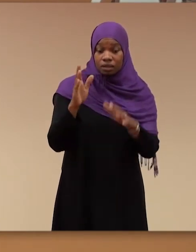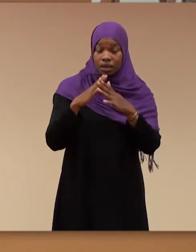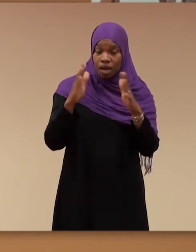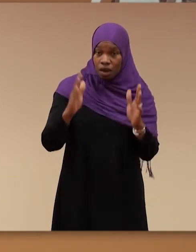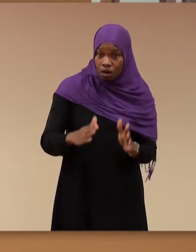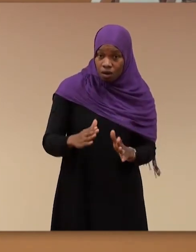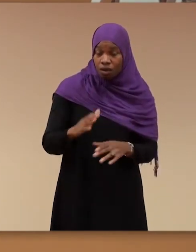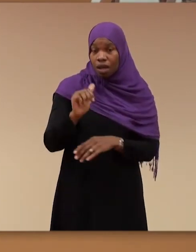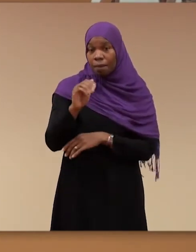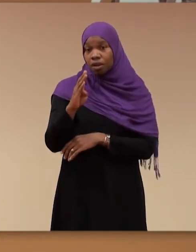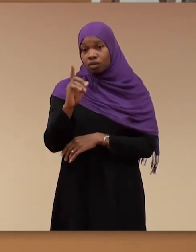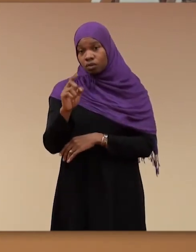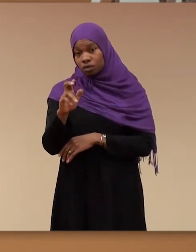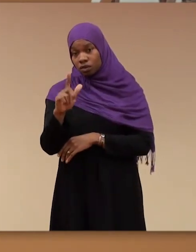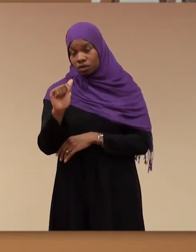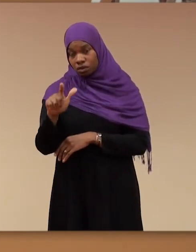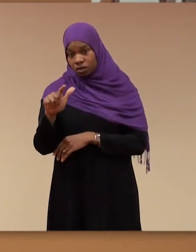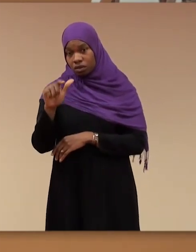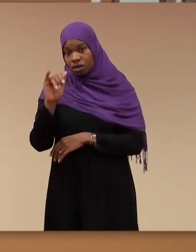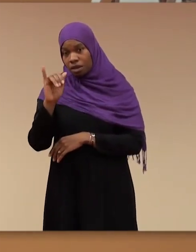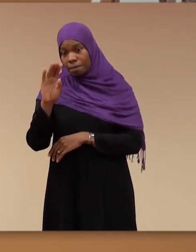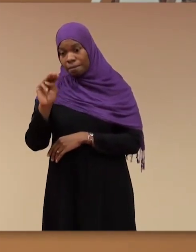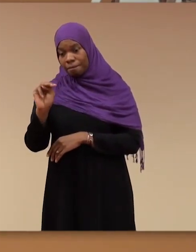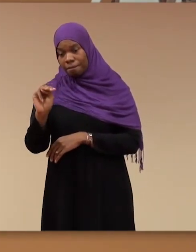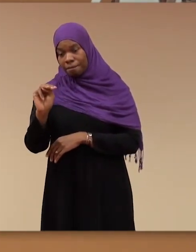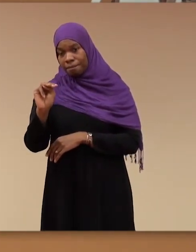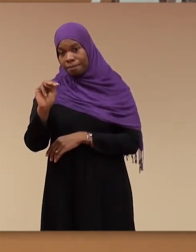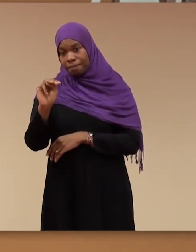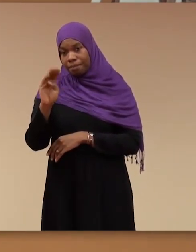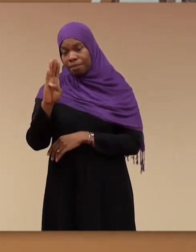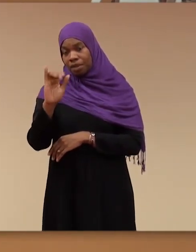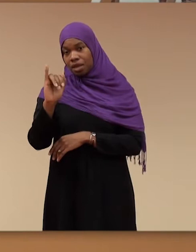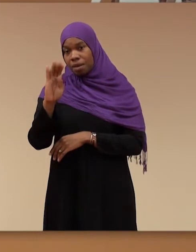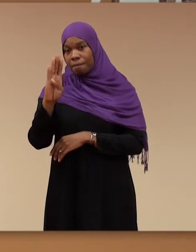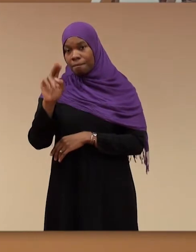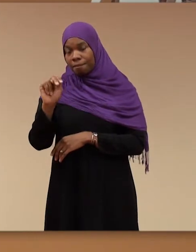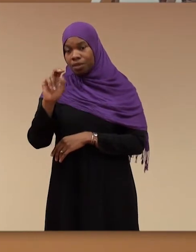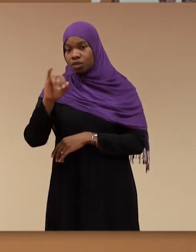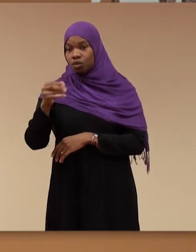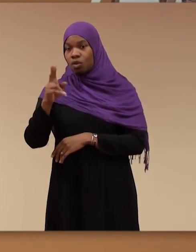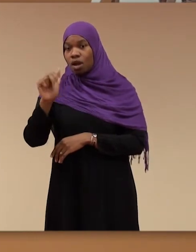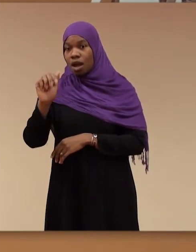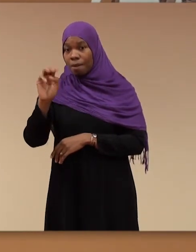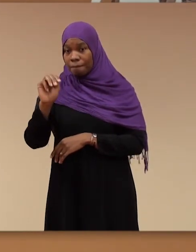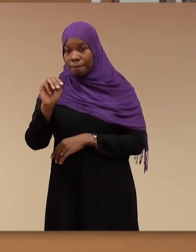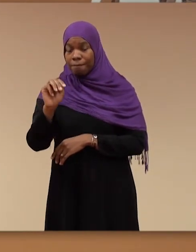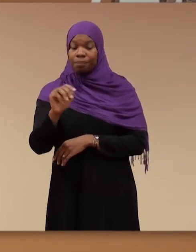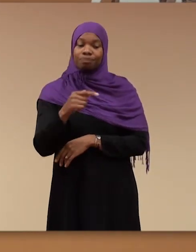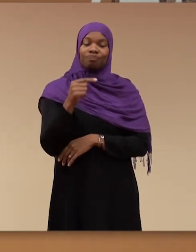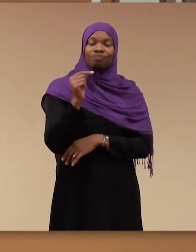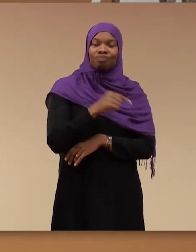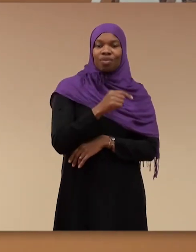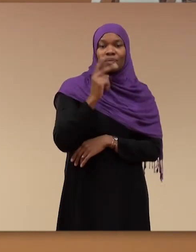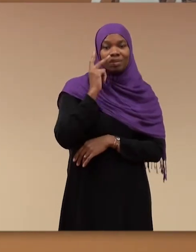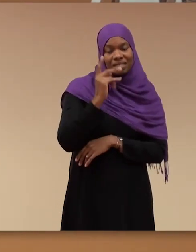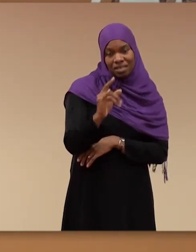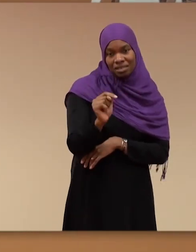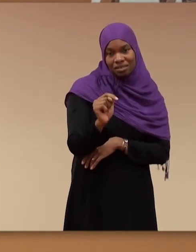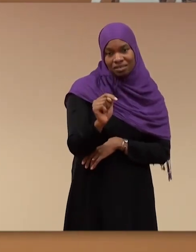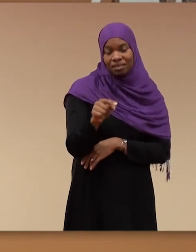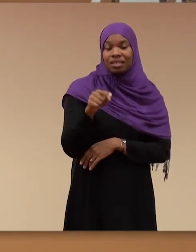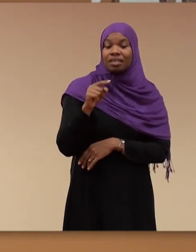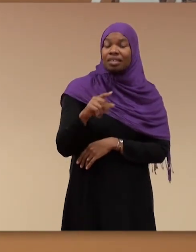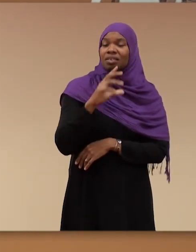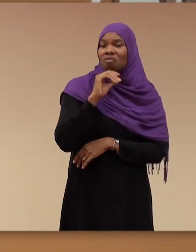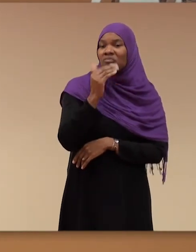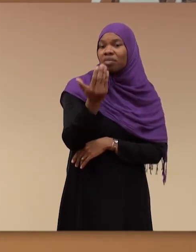ibn Jud'an al-Taymi, Muhammad sallallahu alayhi wa sallam. And he was a young kid,